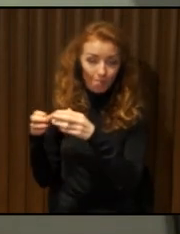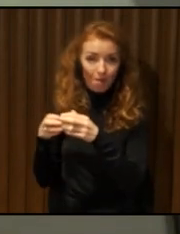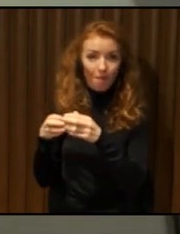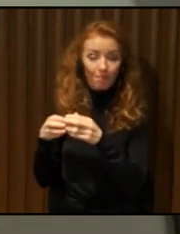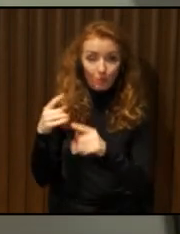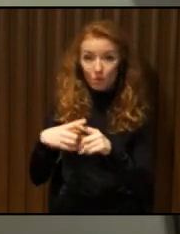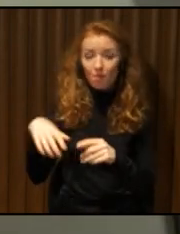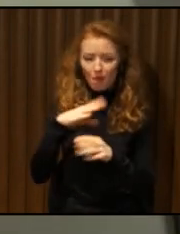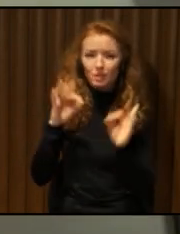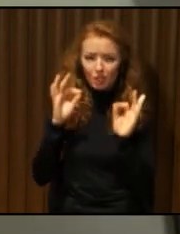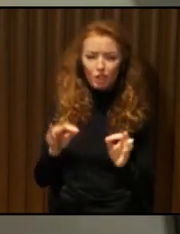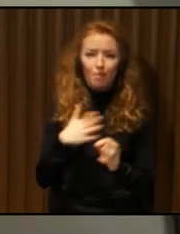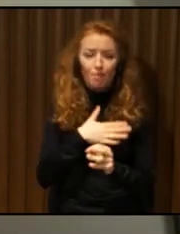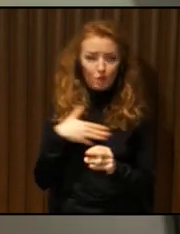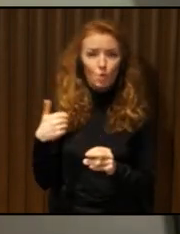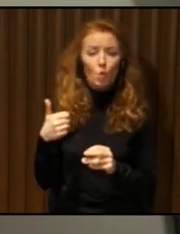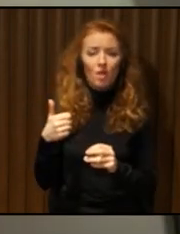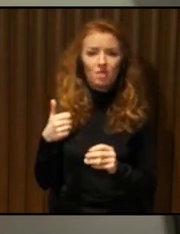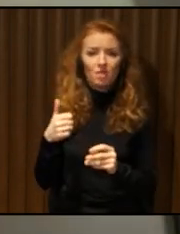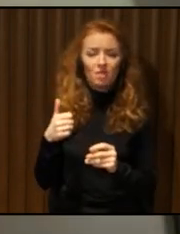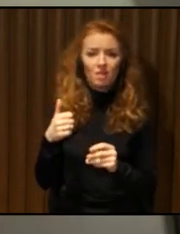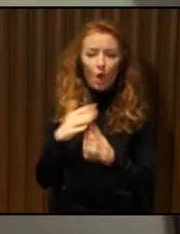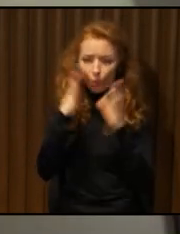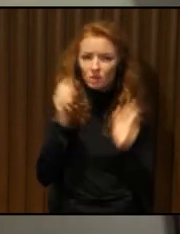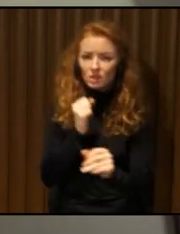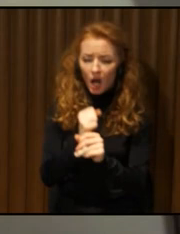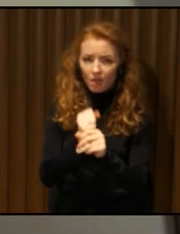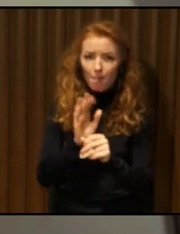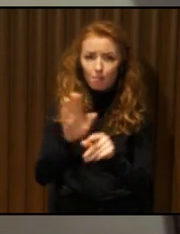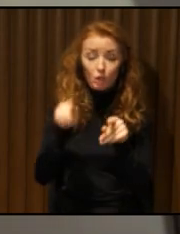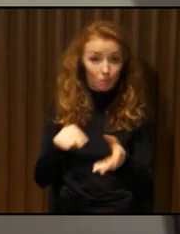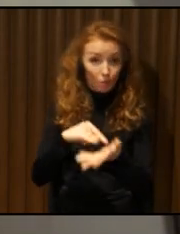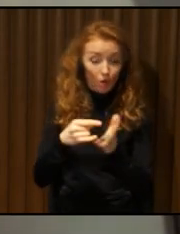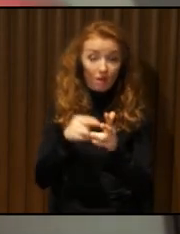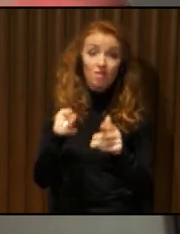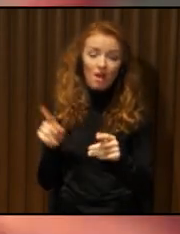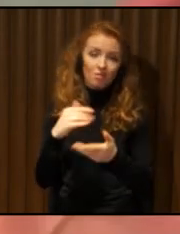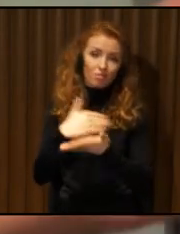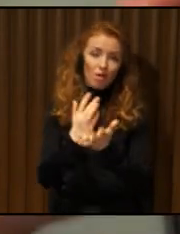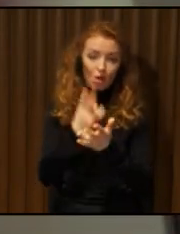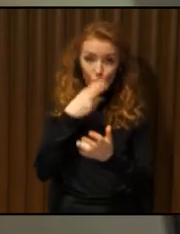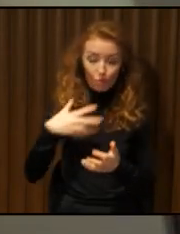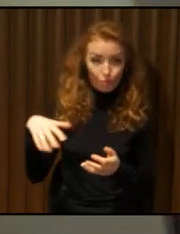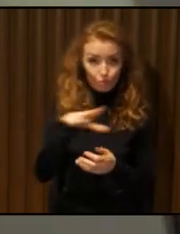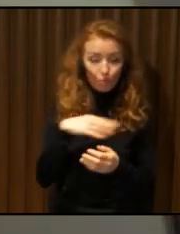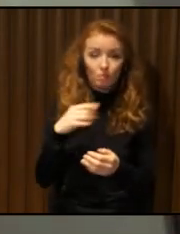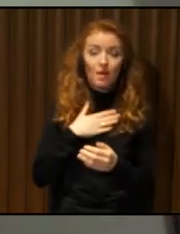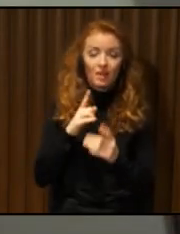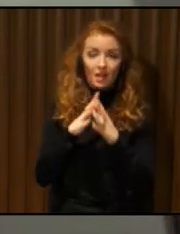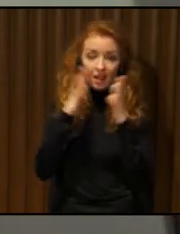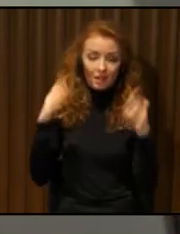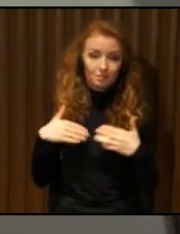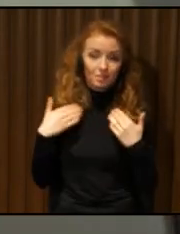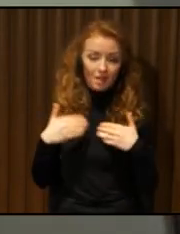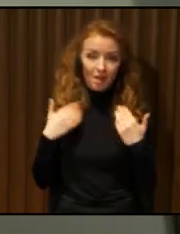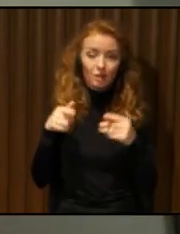and it became a part of us. And I'm happy to talk about it in any platform, especially it's my hometown. Yeah, you've been born